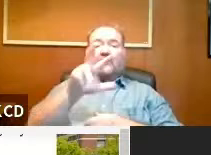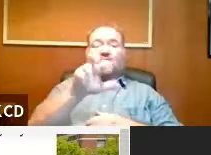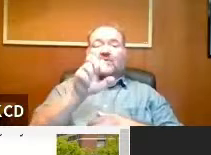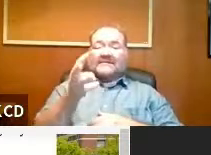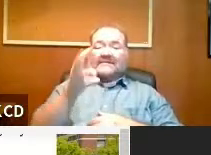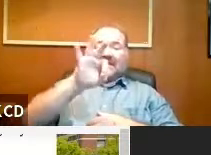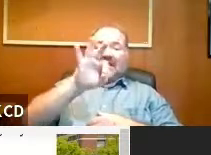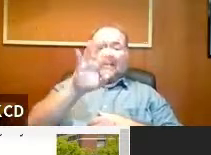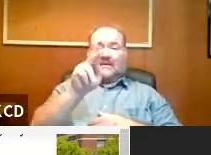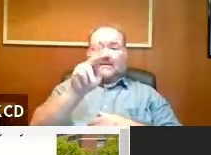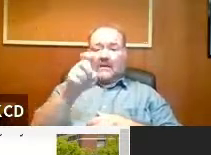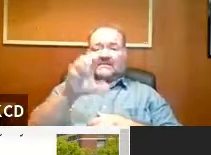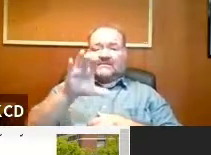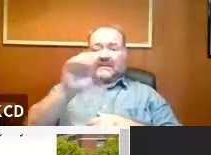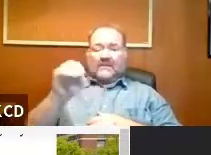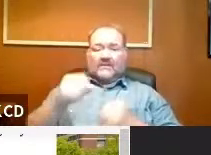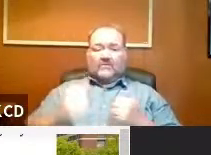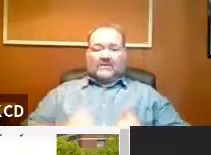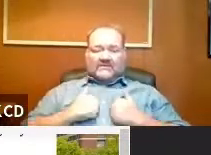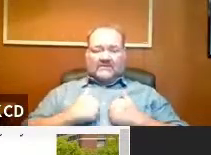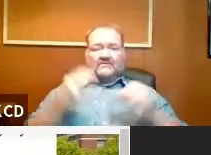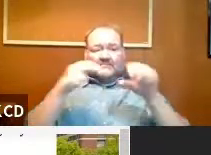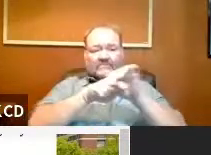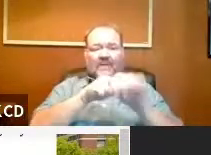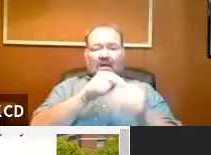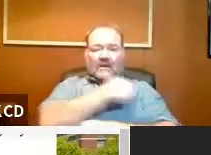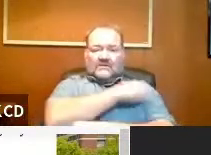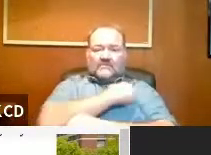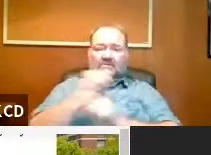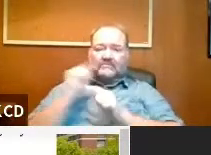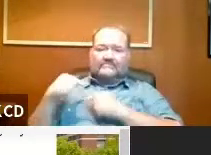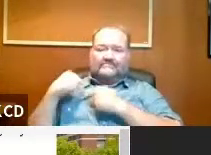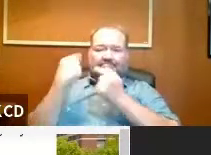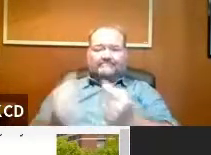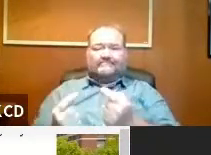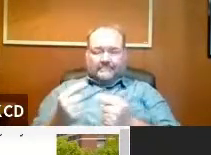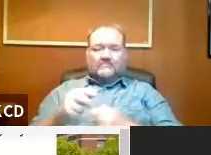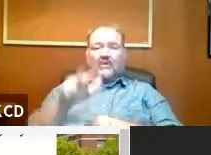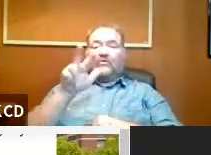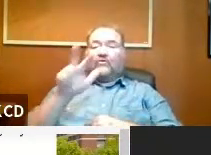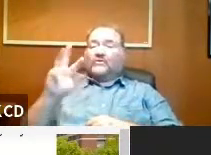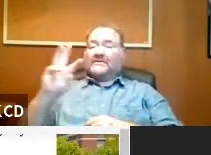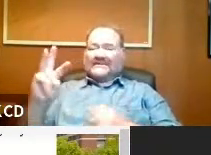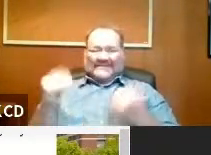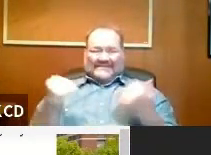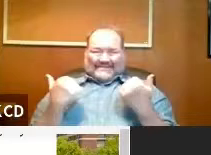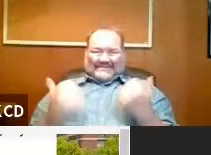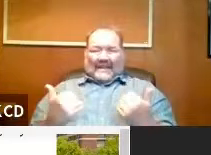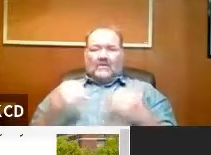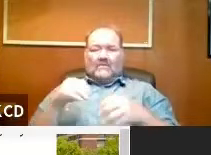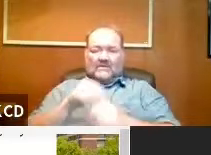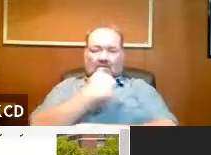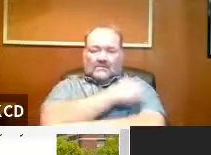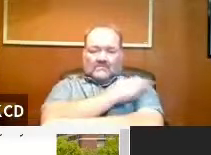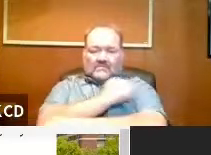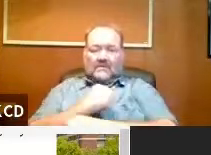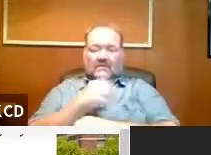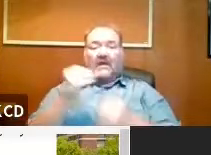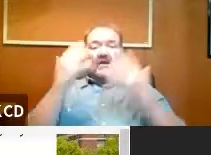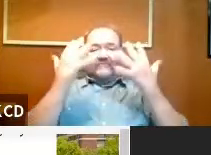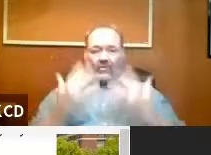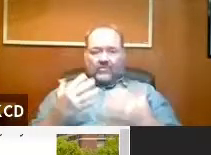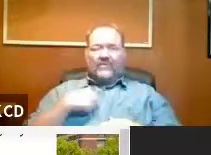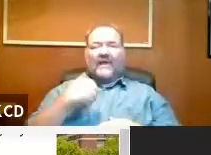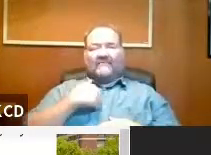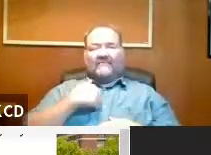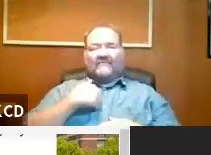369 Knox County residents have been hospitalized at some point in their illness, with 36 currently hospitalized. And unfortunately, we do have